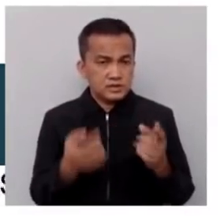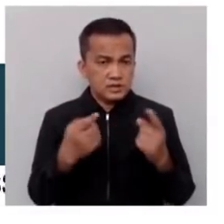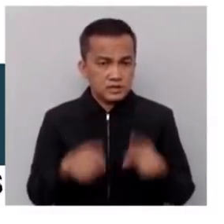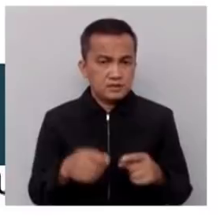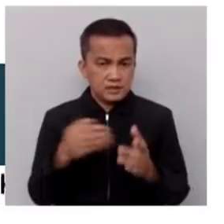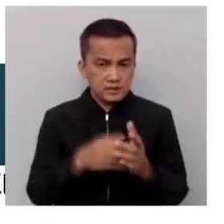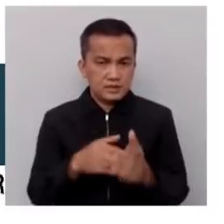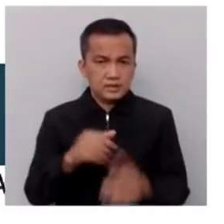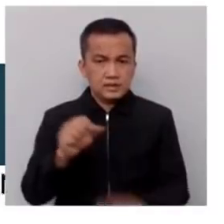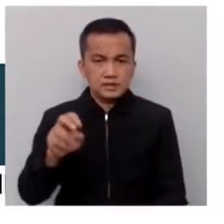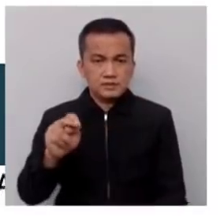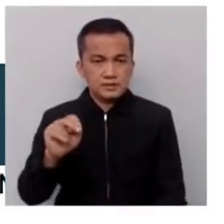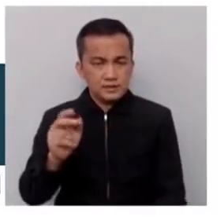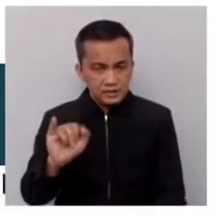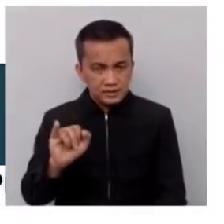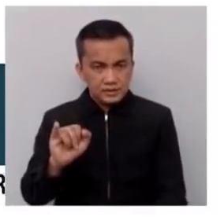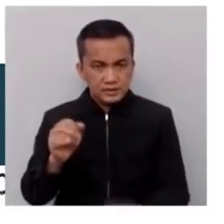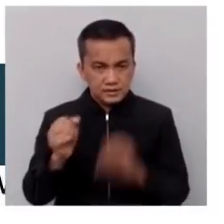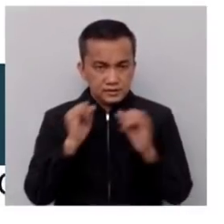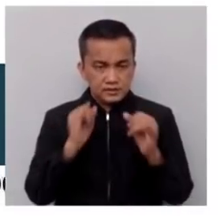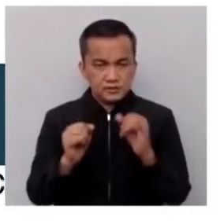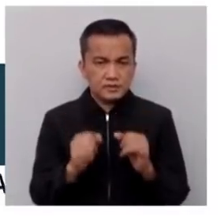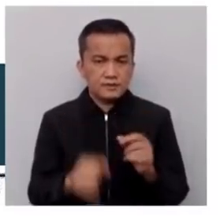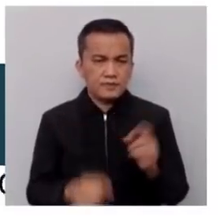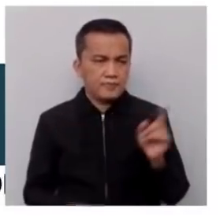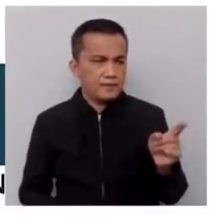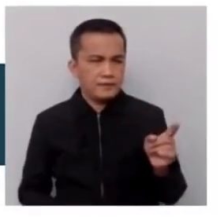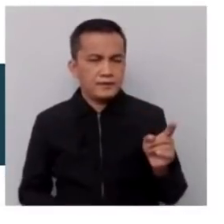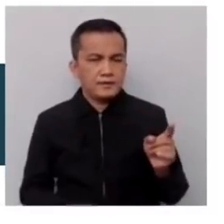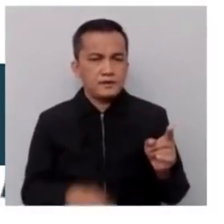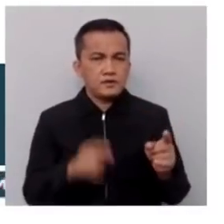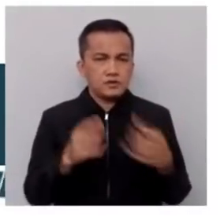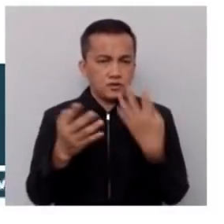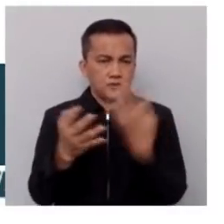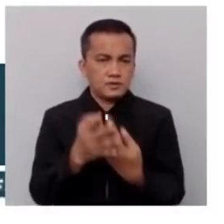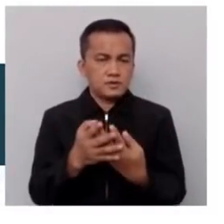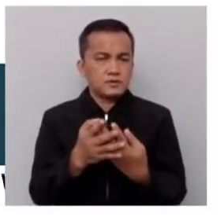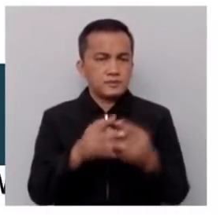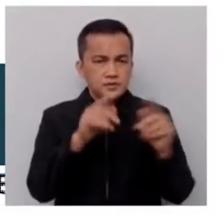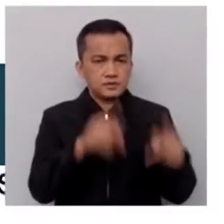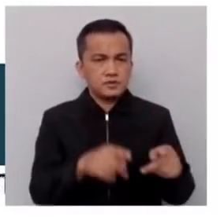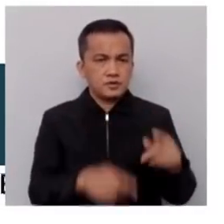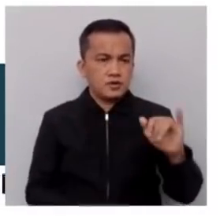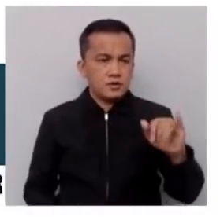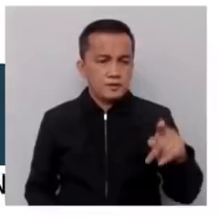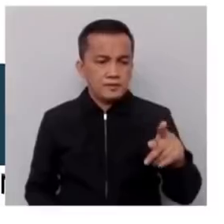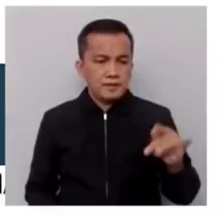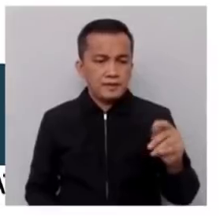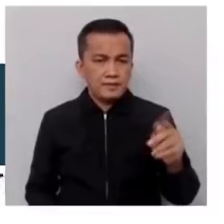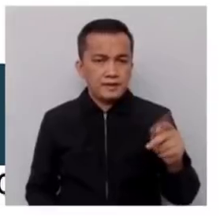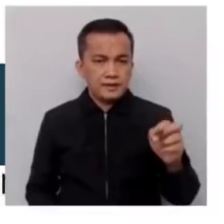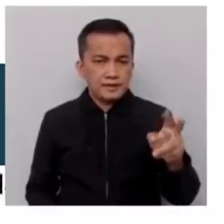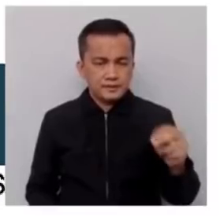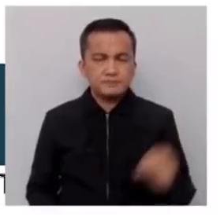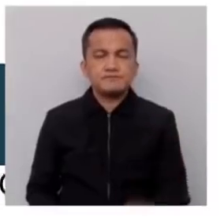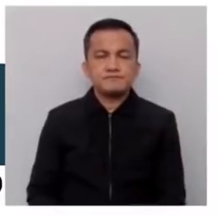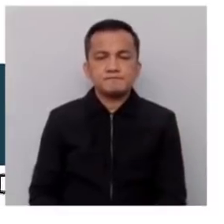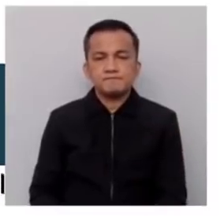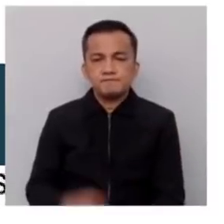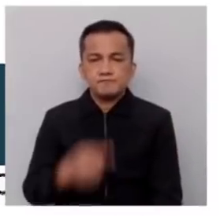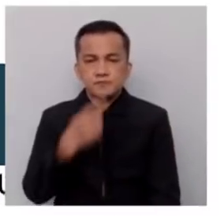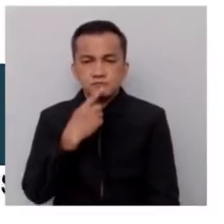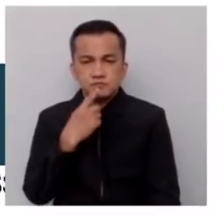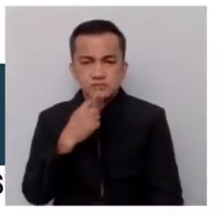SMNI interview with convicted felon Jovito Palparan. Let me ask you first, Attorney De Leon, should the interview